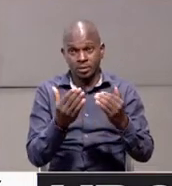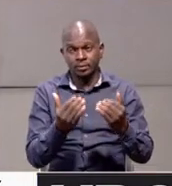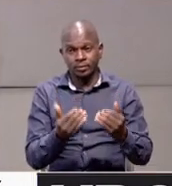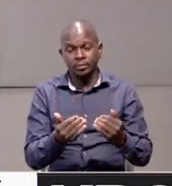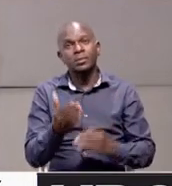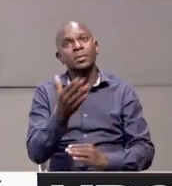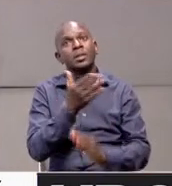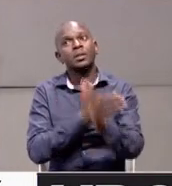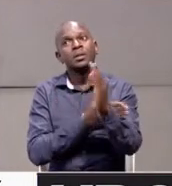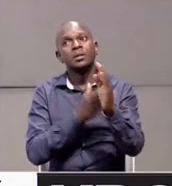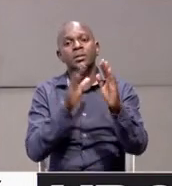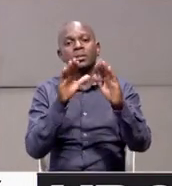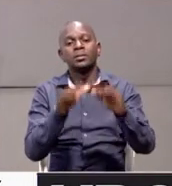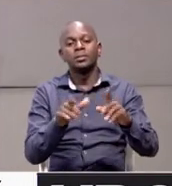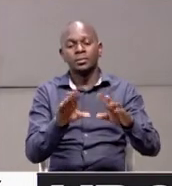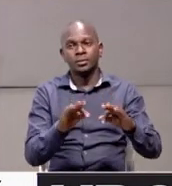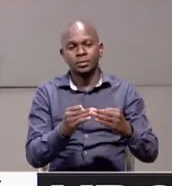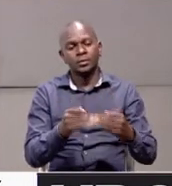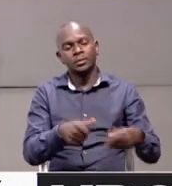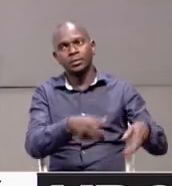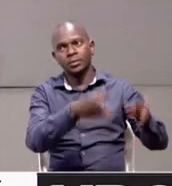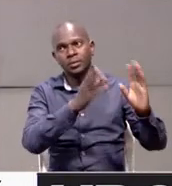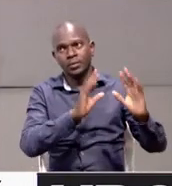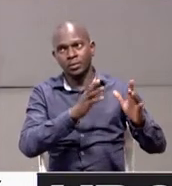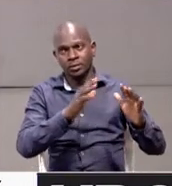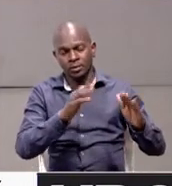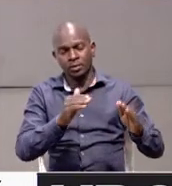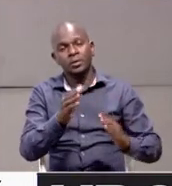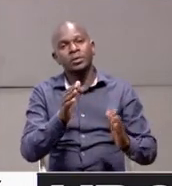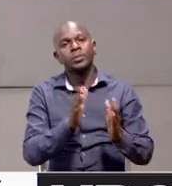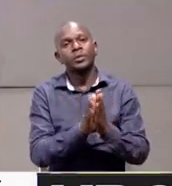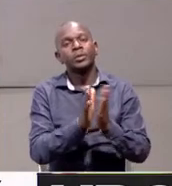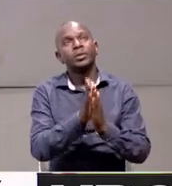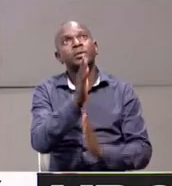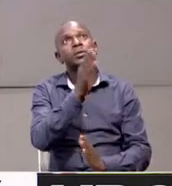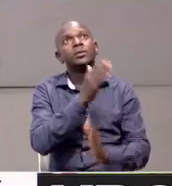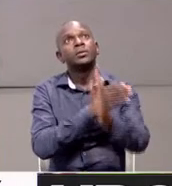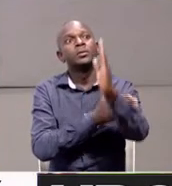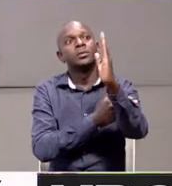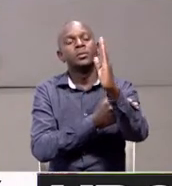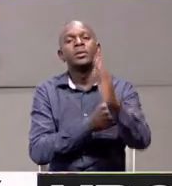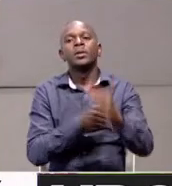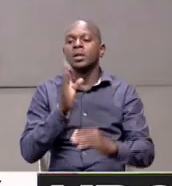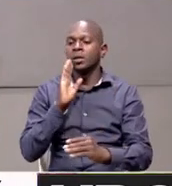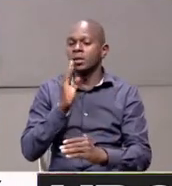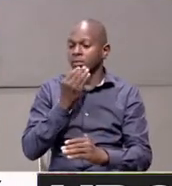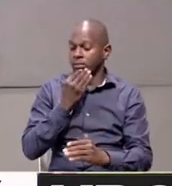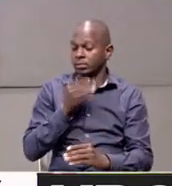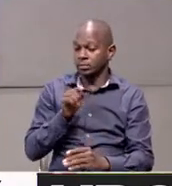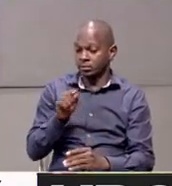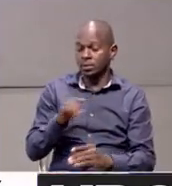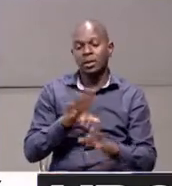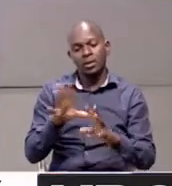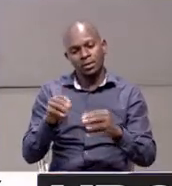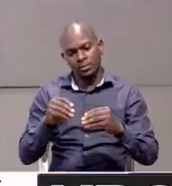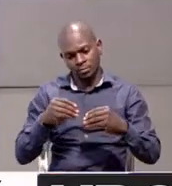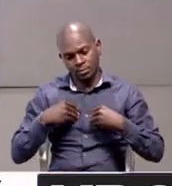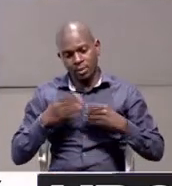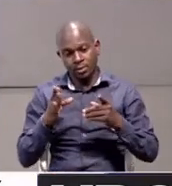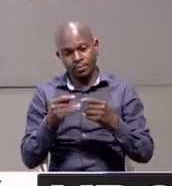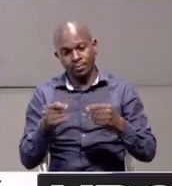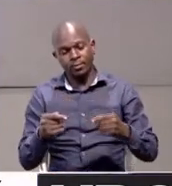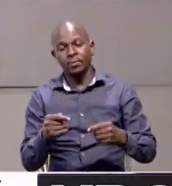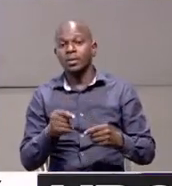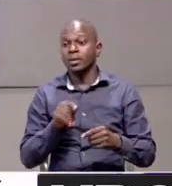God blesses us with the family. So I want to congratulate them and praise God for it. Mbabazi, on his part, accepted that he disagreed